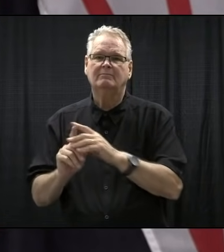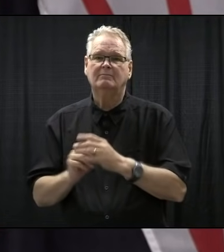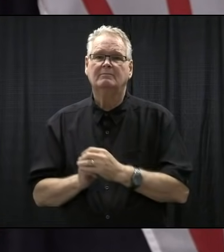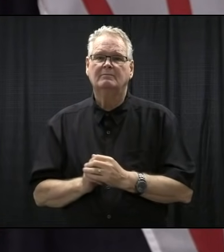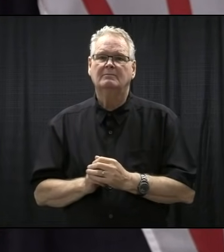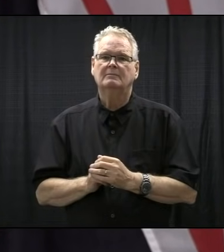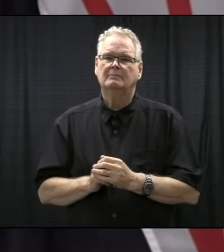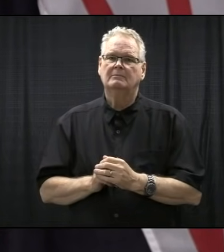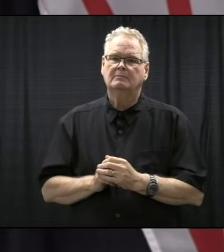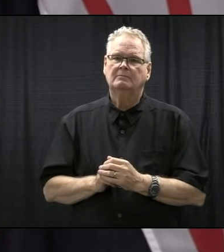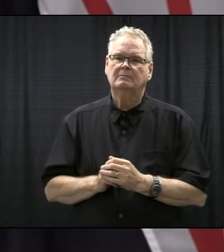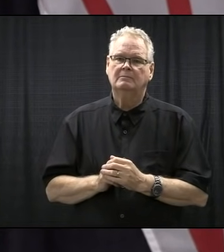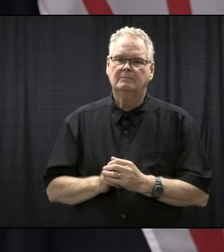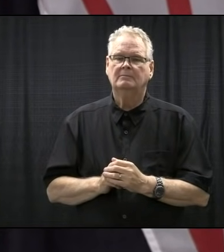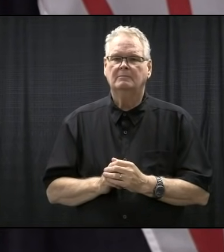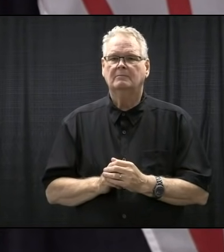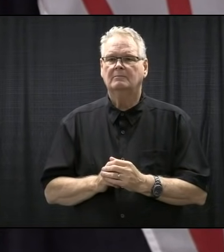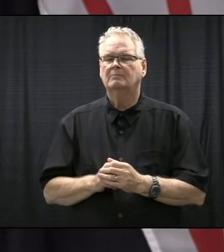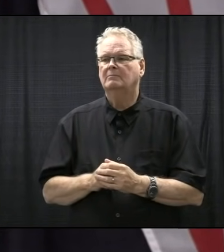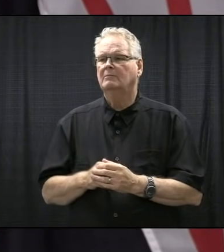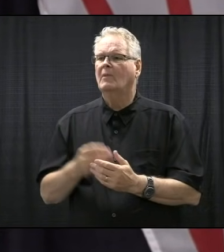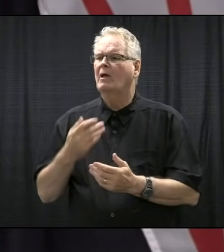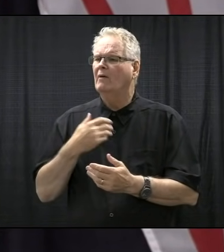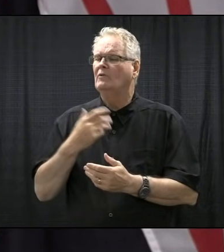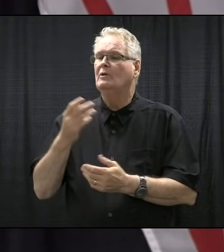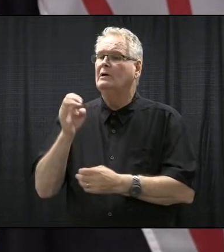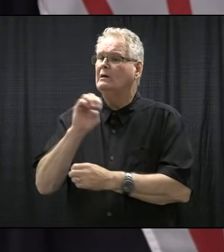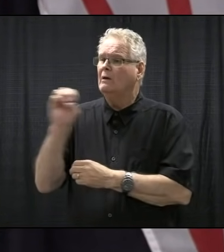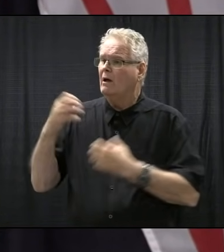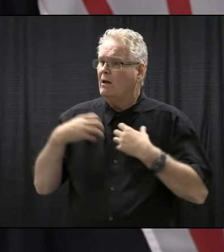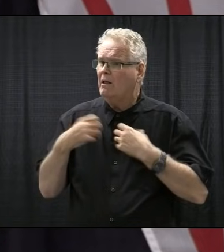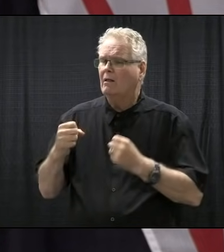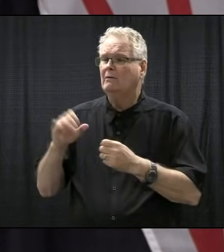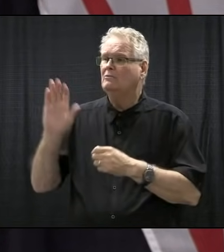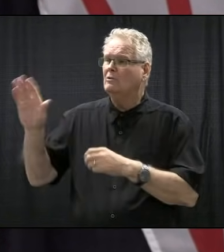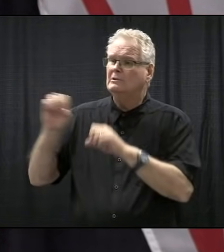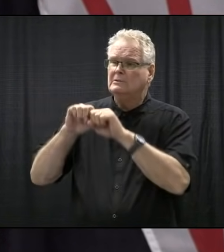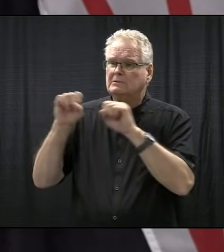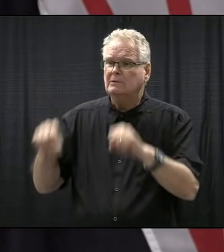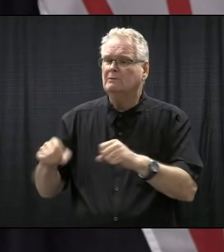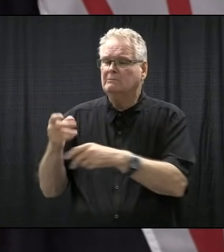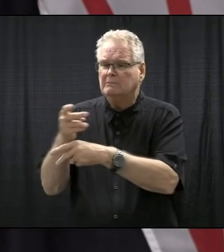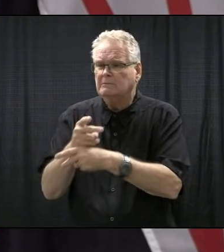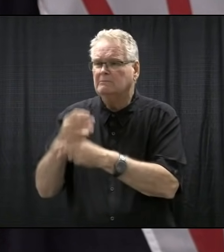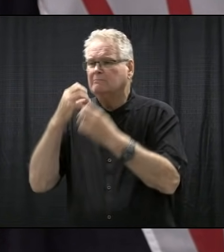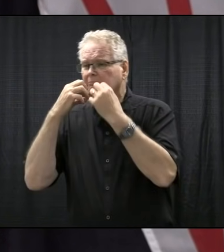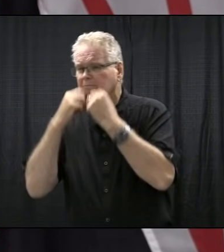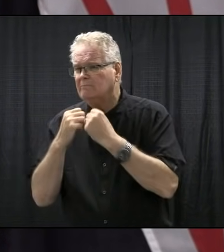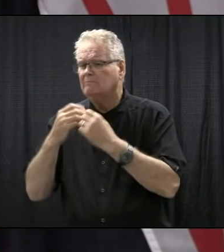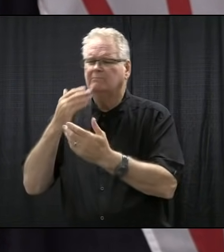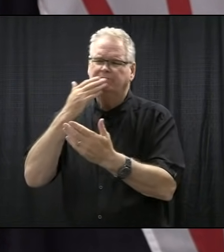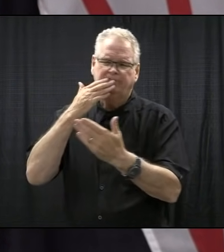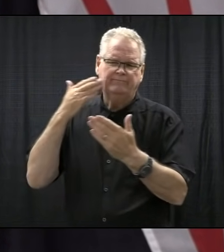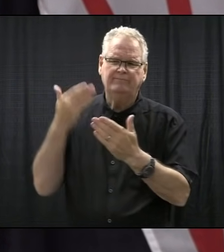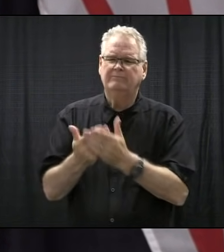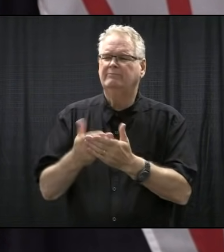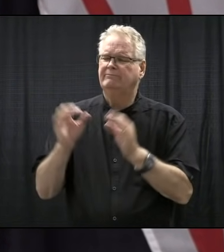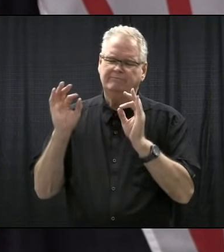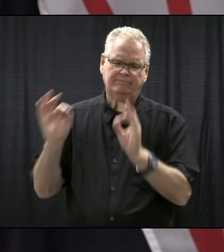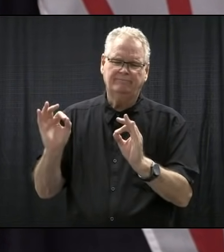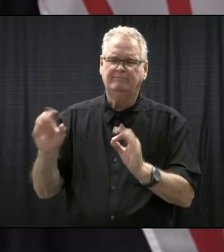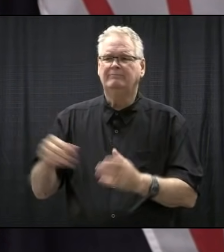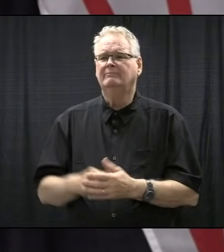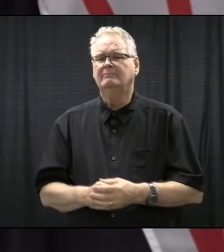of other jurisdictions in Canada and certainly jurisdictions around the world. They're doing what they do best, and we